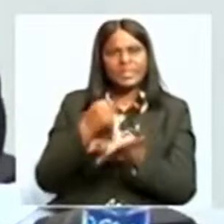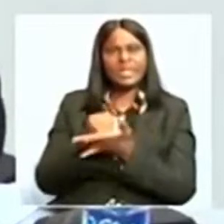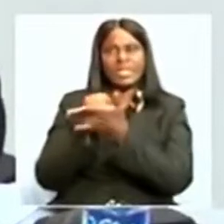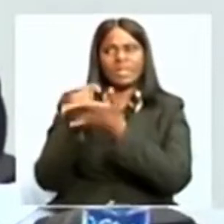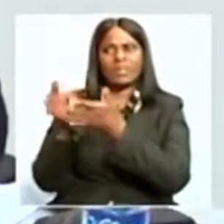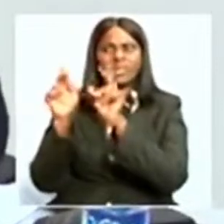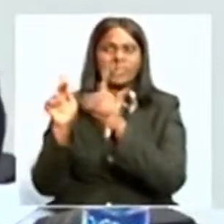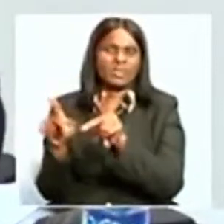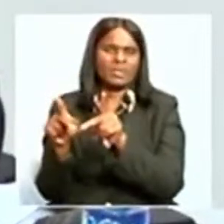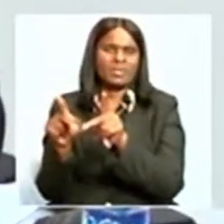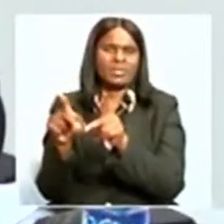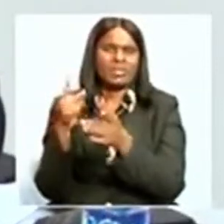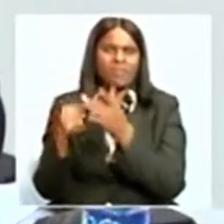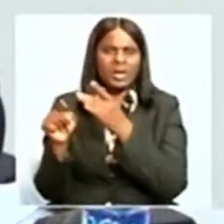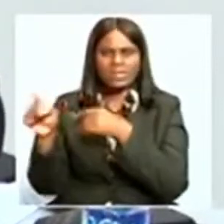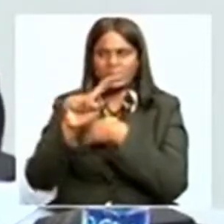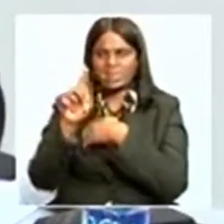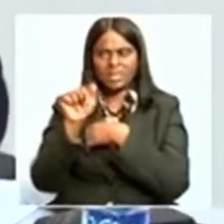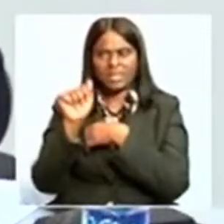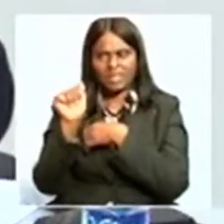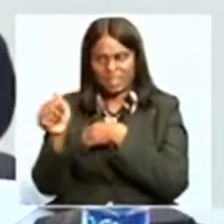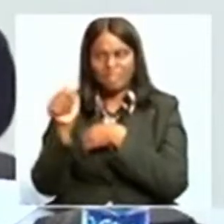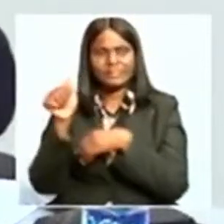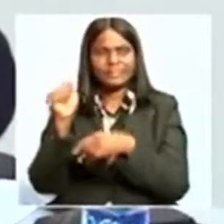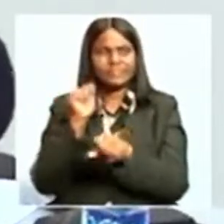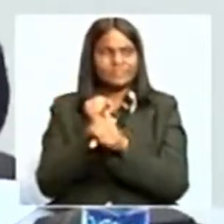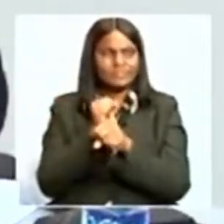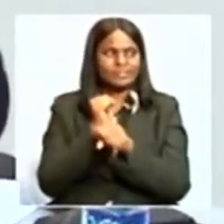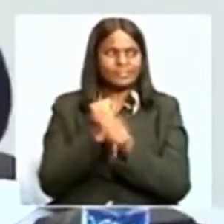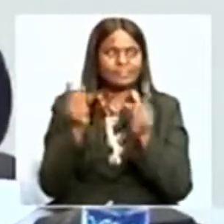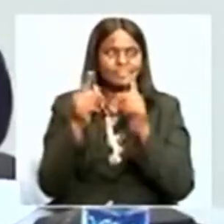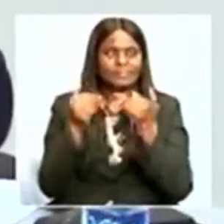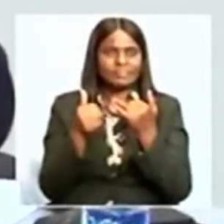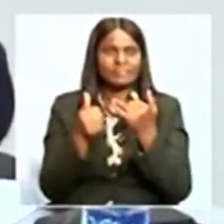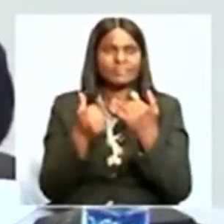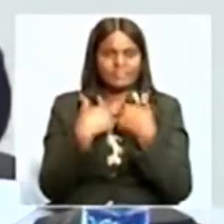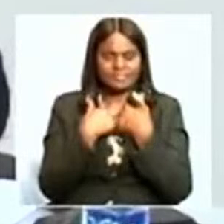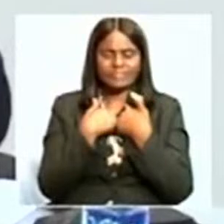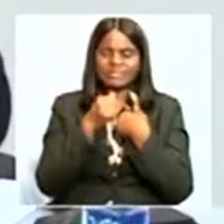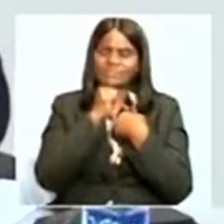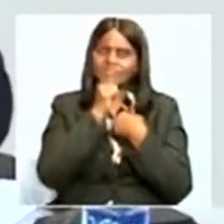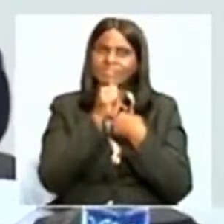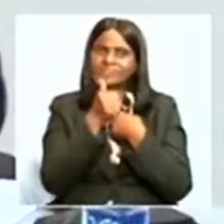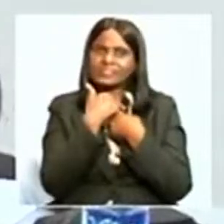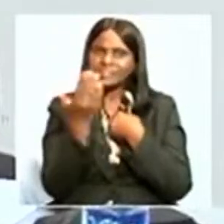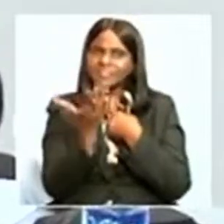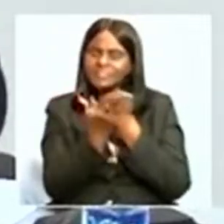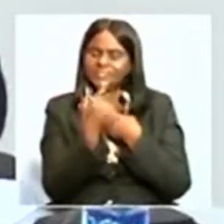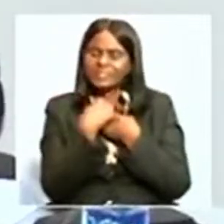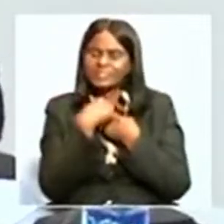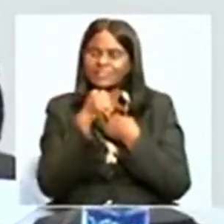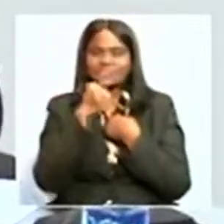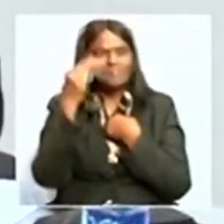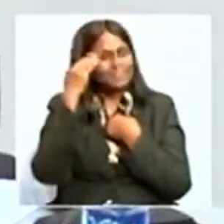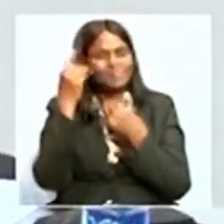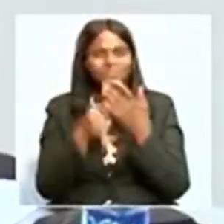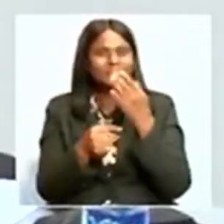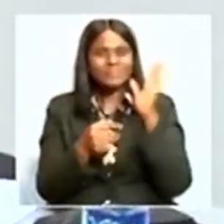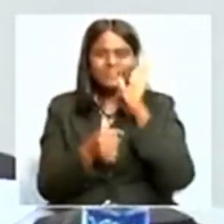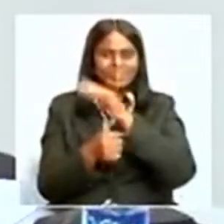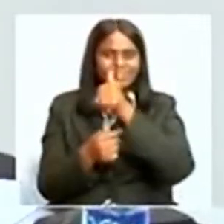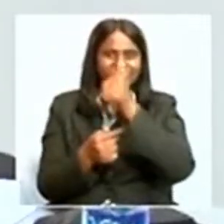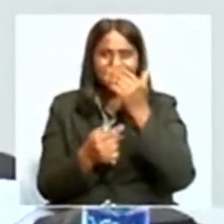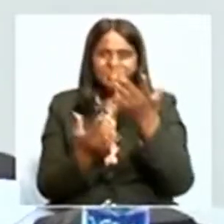citizen. What ZRA does is, when they are not, I don't know what comes over them,